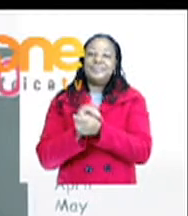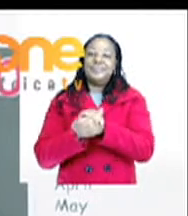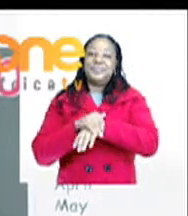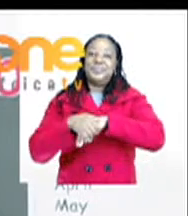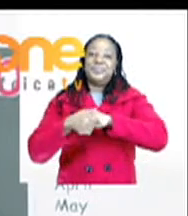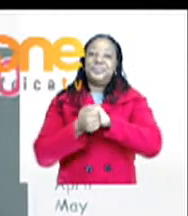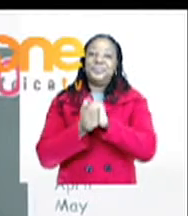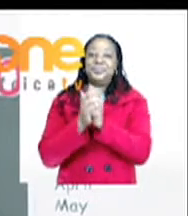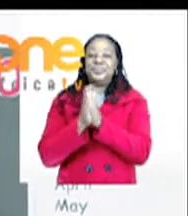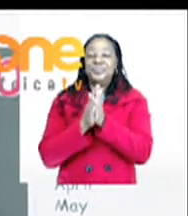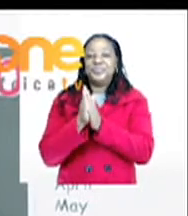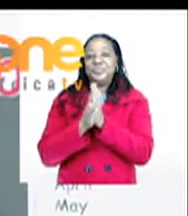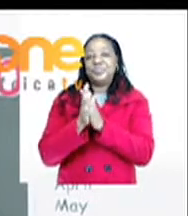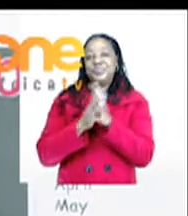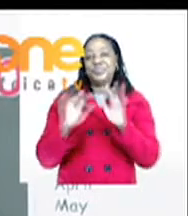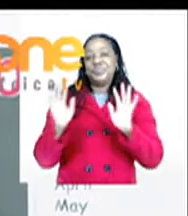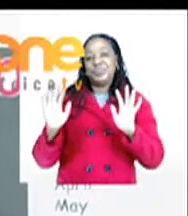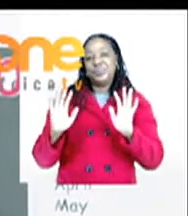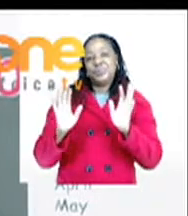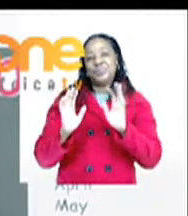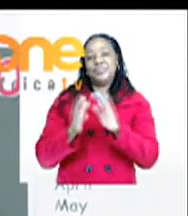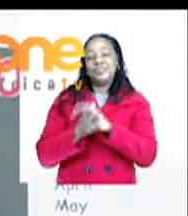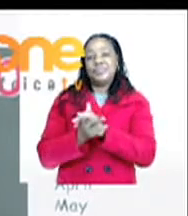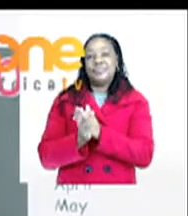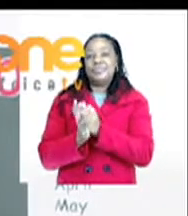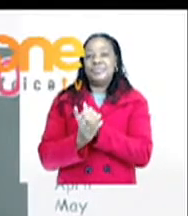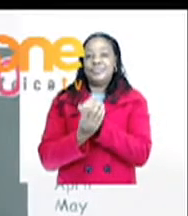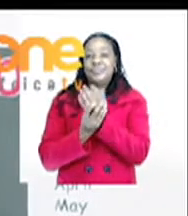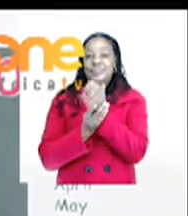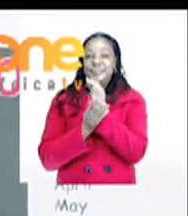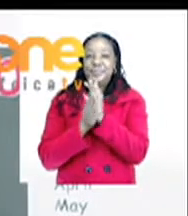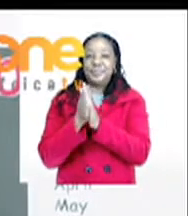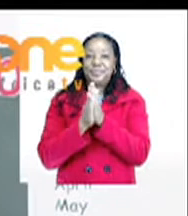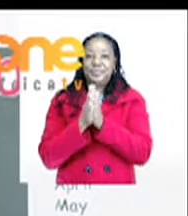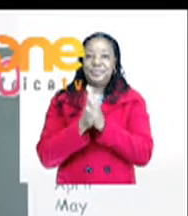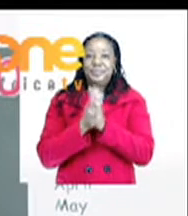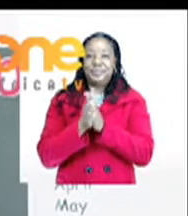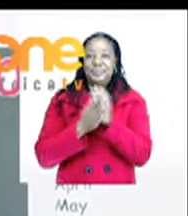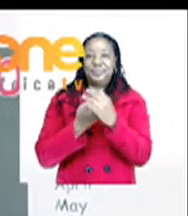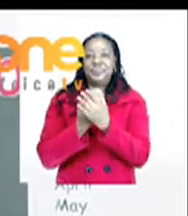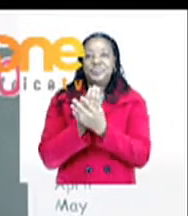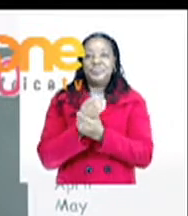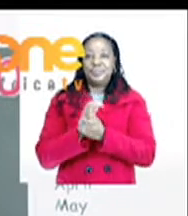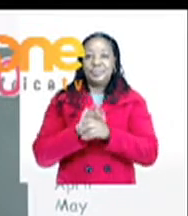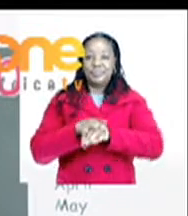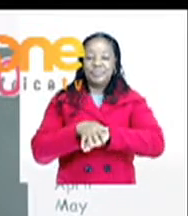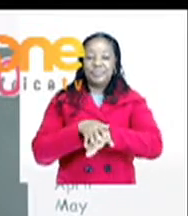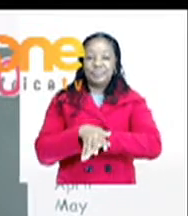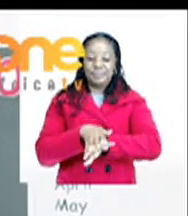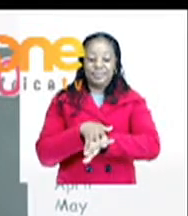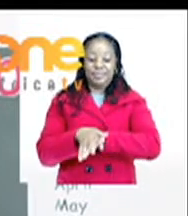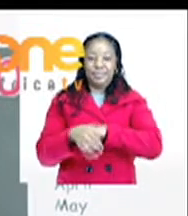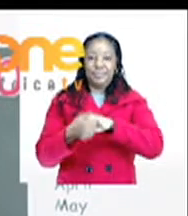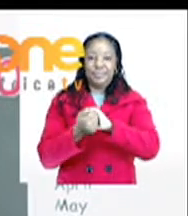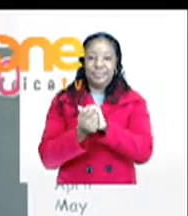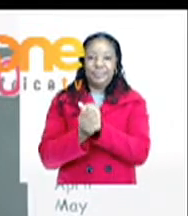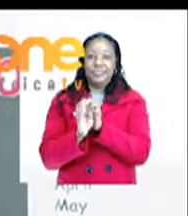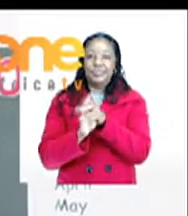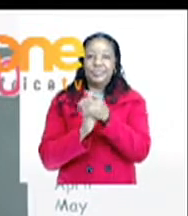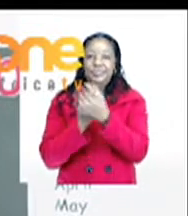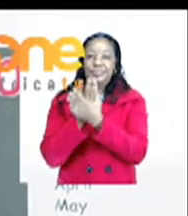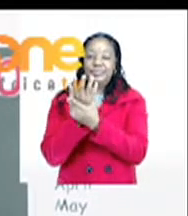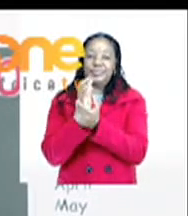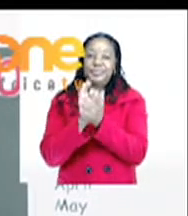are clean. We have sanitized. Rub, rub, rub your hands